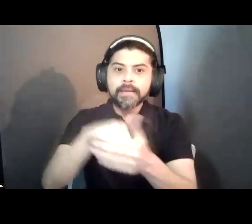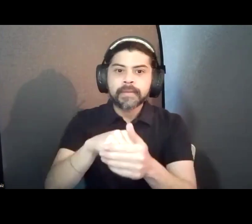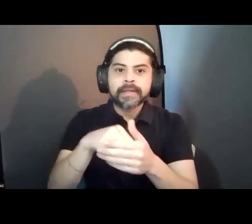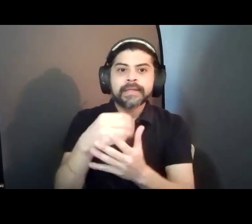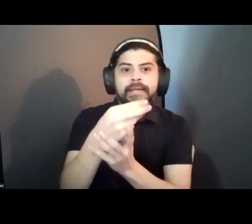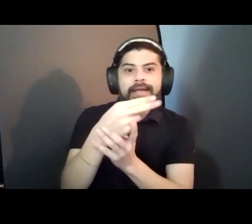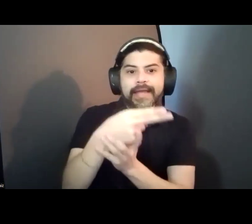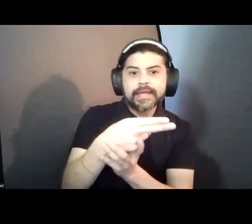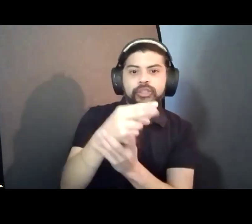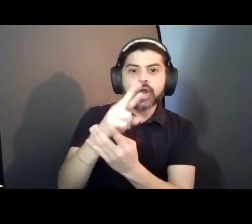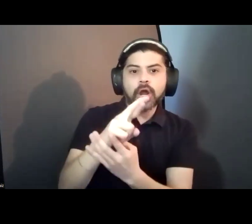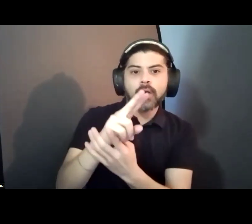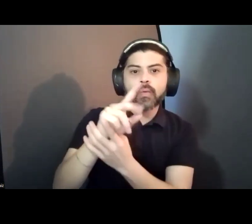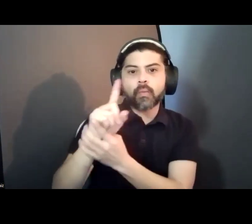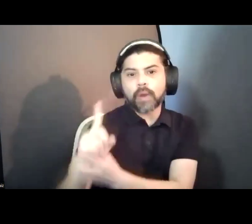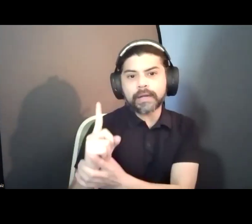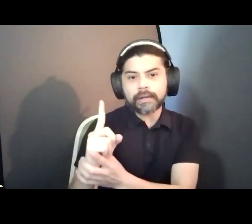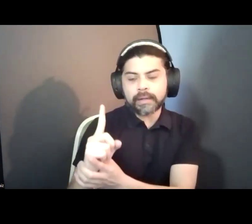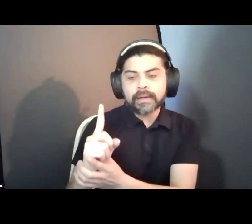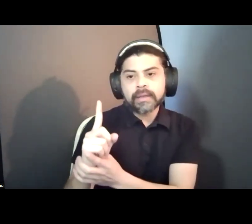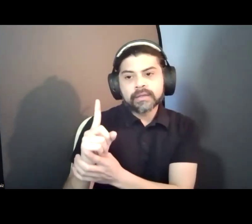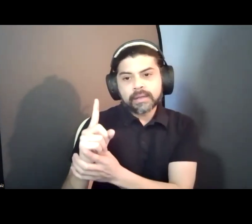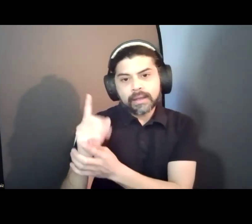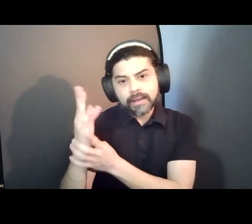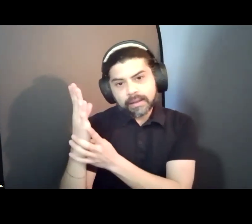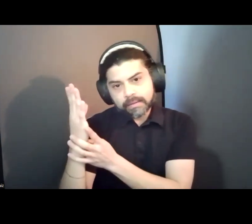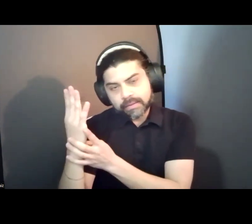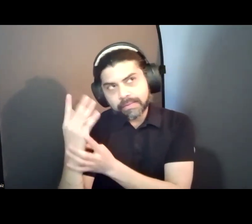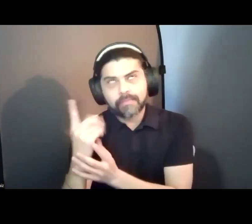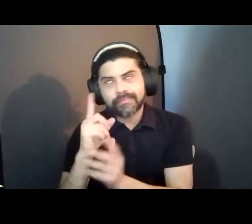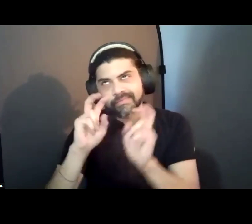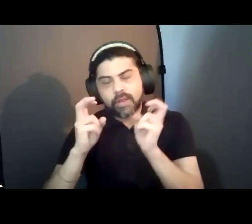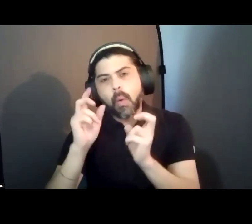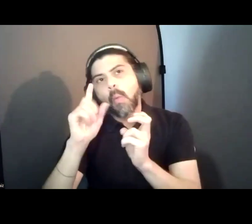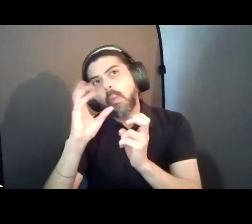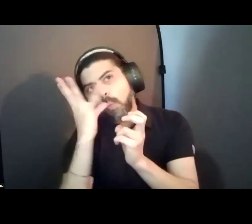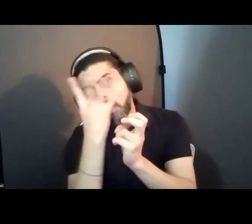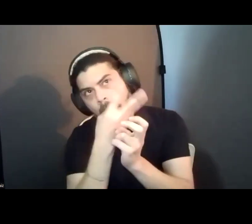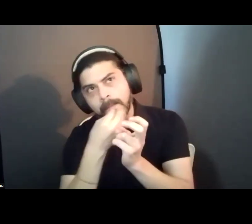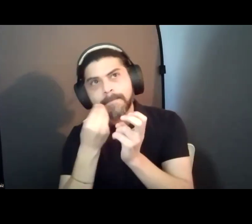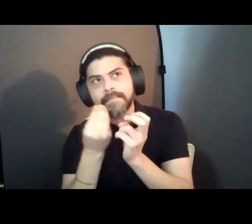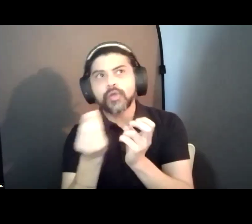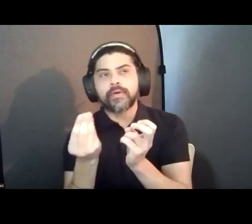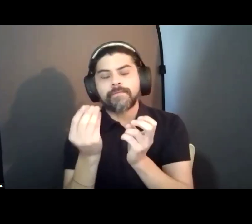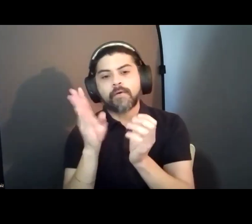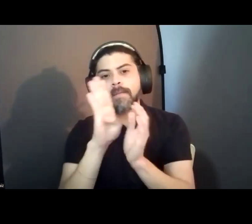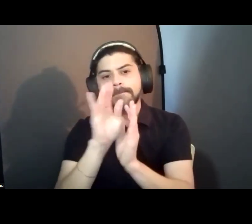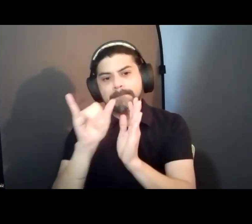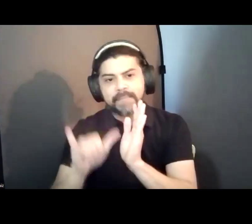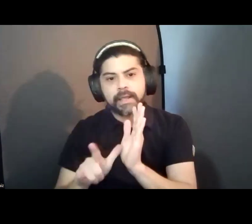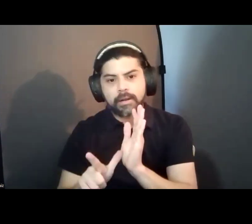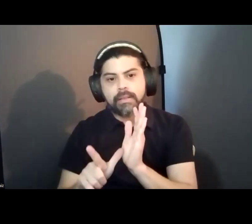1, as referenced by the president as the One Big Beautiful Bill Act, which we know is, again, going to have tremendous